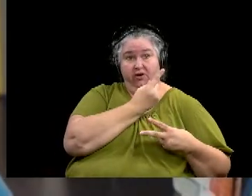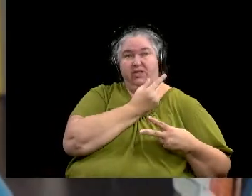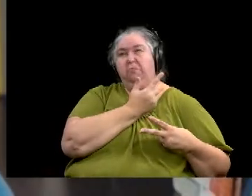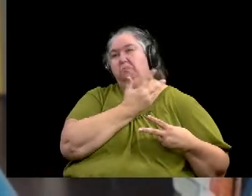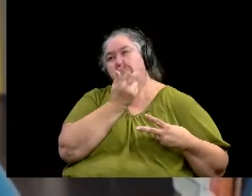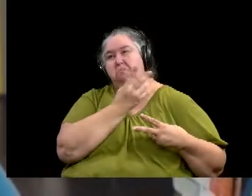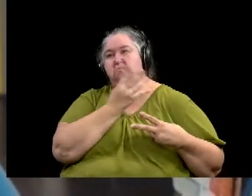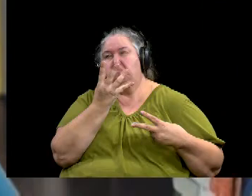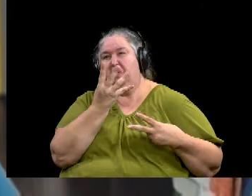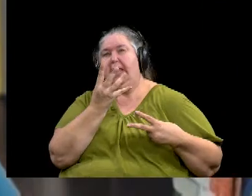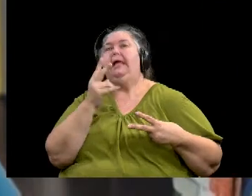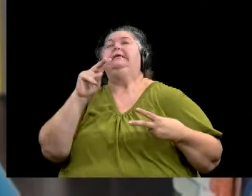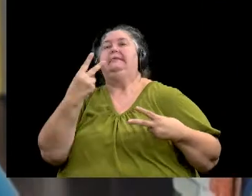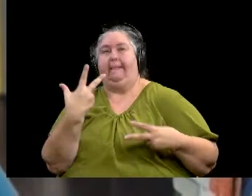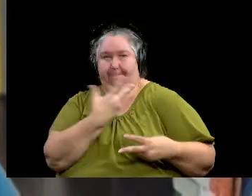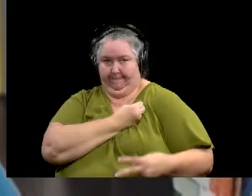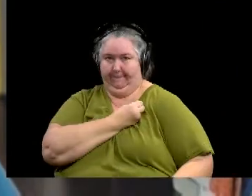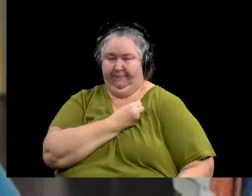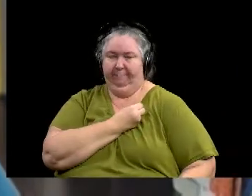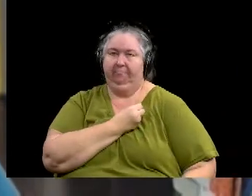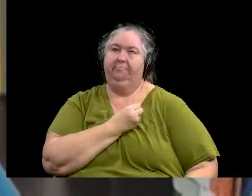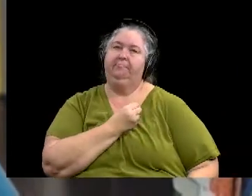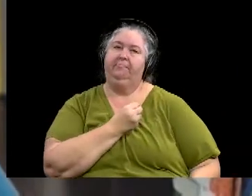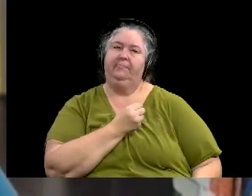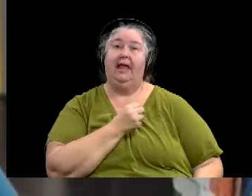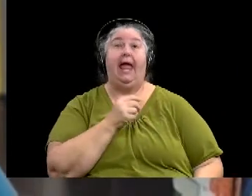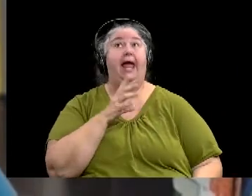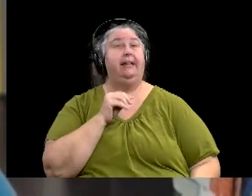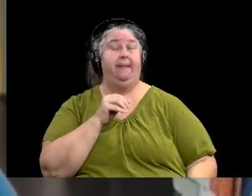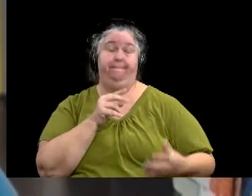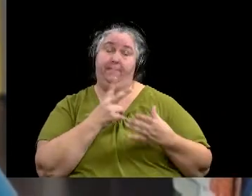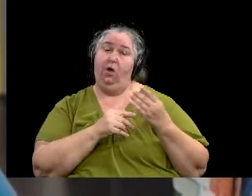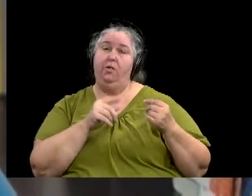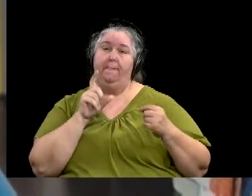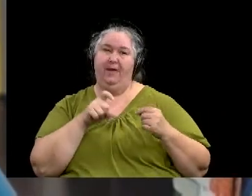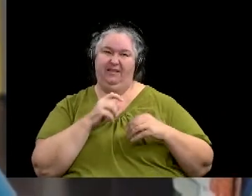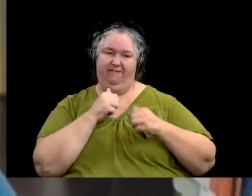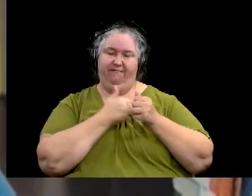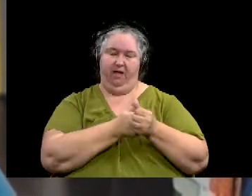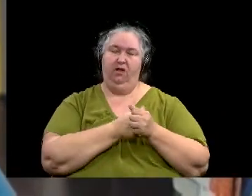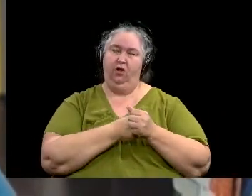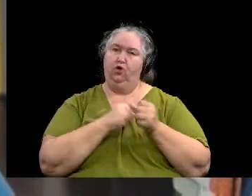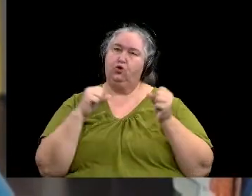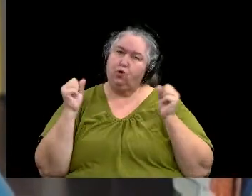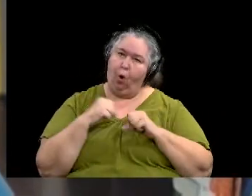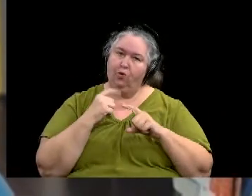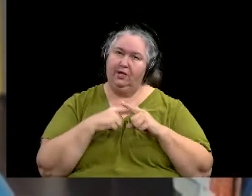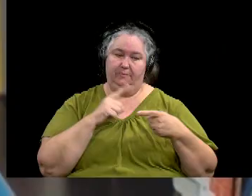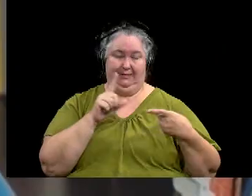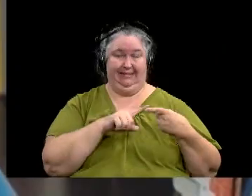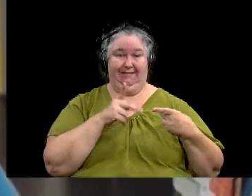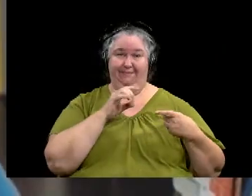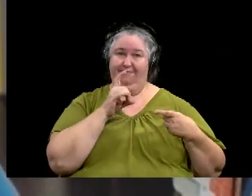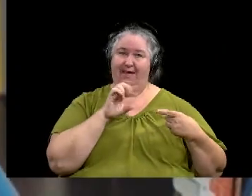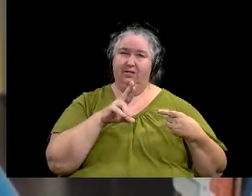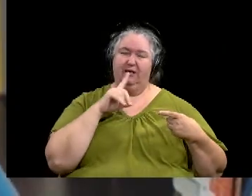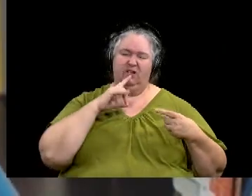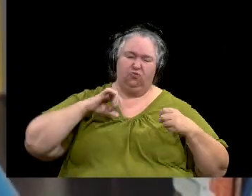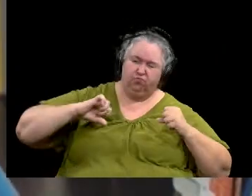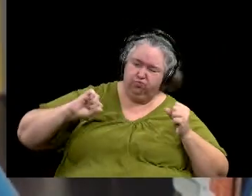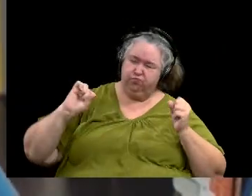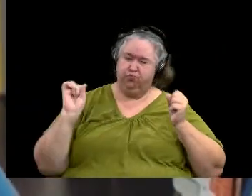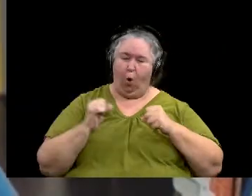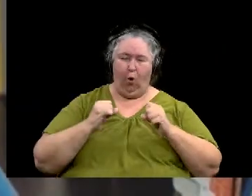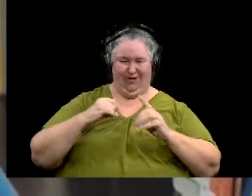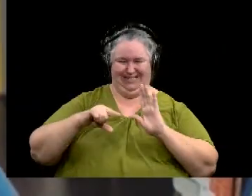cold temperature requirements. The Pfizer vaccine is the one that requires the ultra cold temperatures of -70 degrees. And as